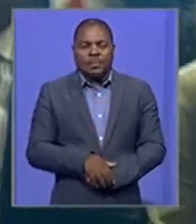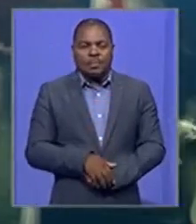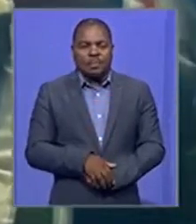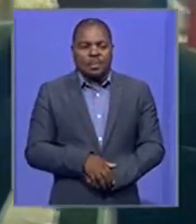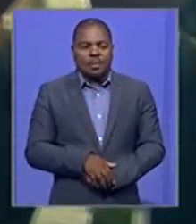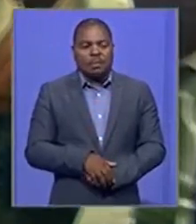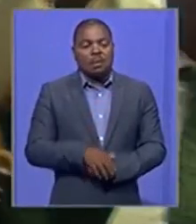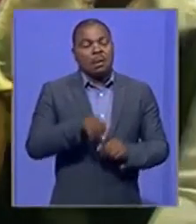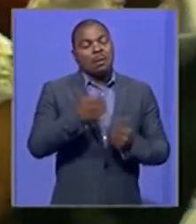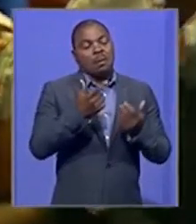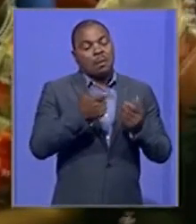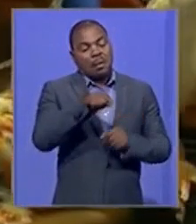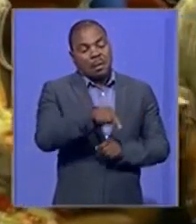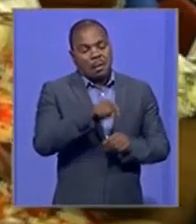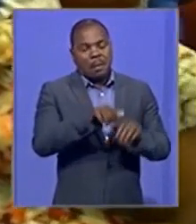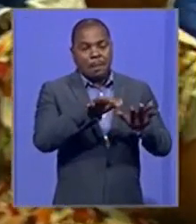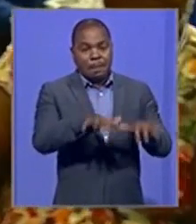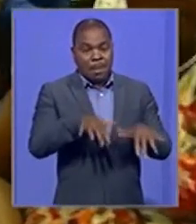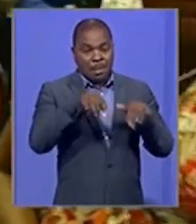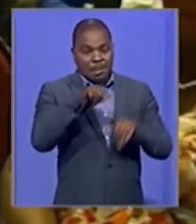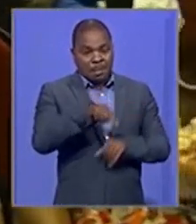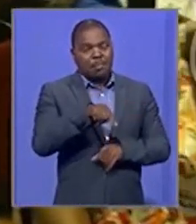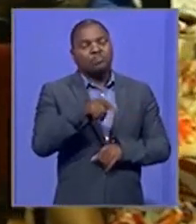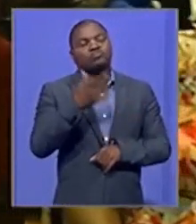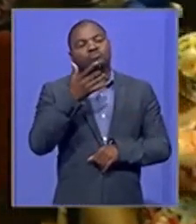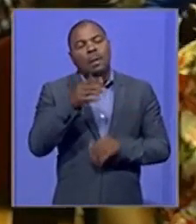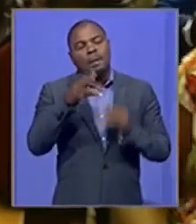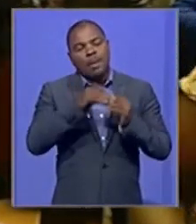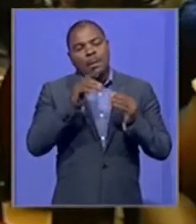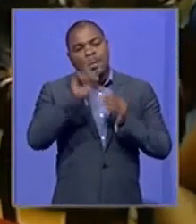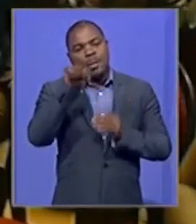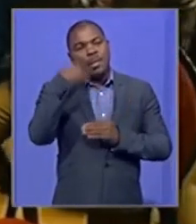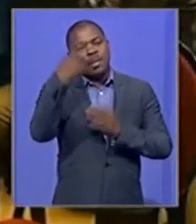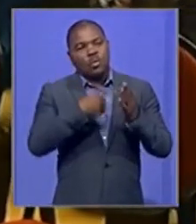tsa kokoano peo molao di solofetswe go tsibogela puo ya tonakgolo mo bekeng e latelang.